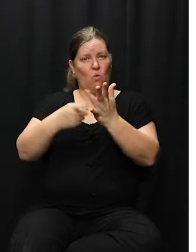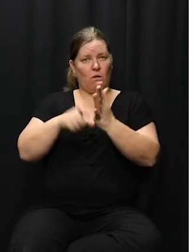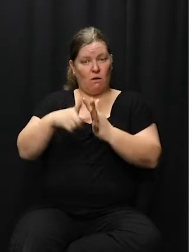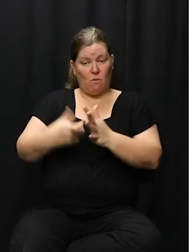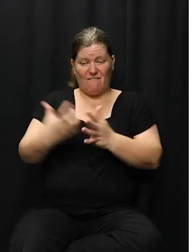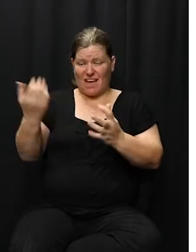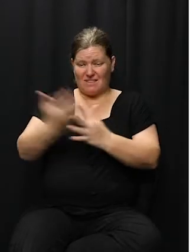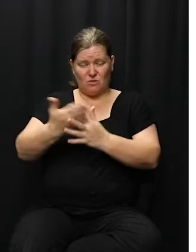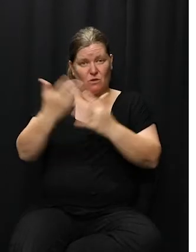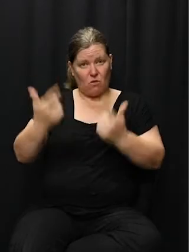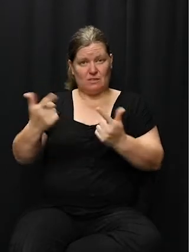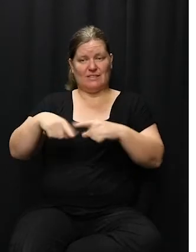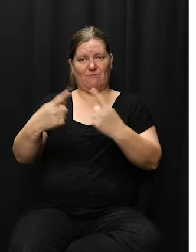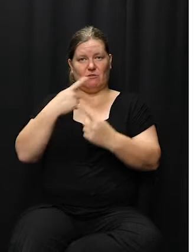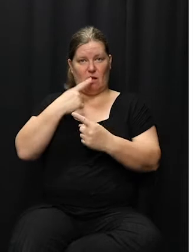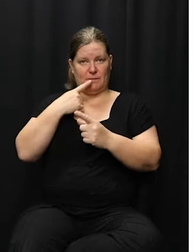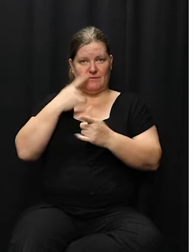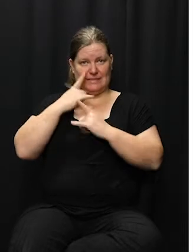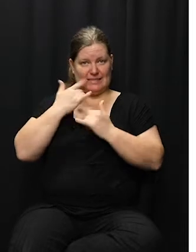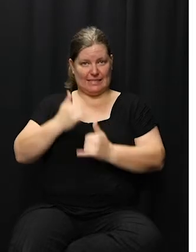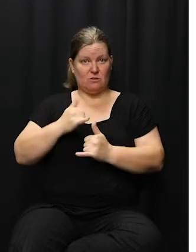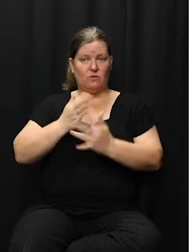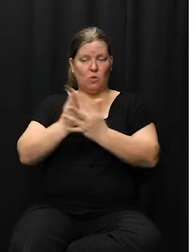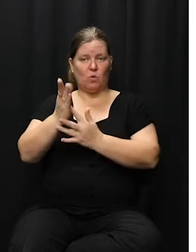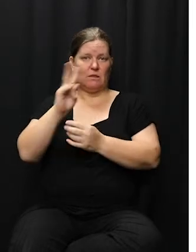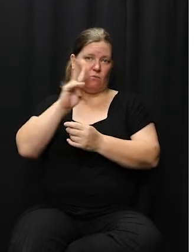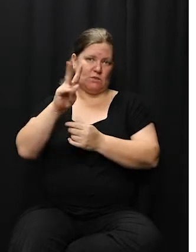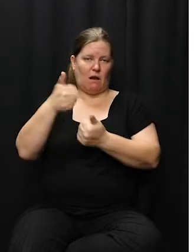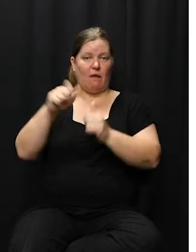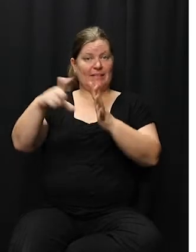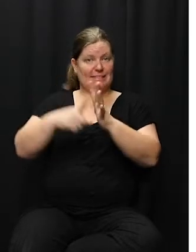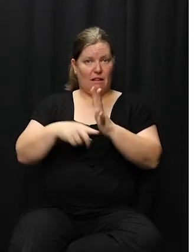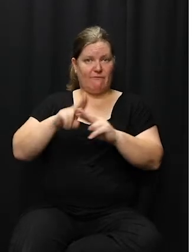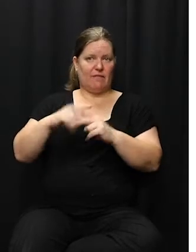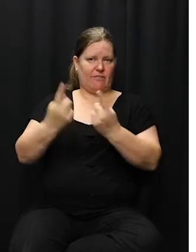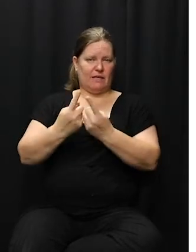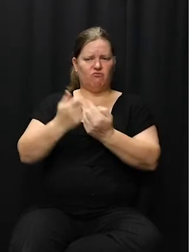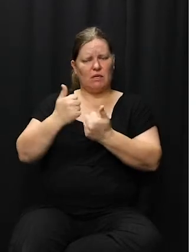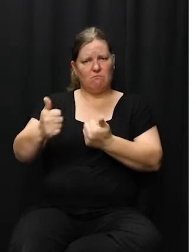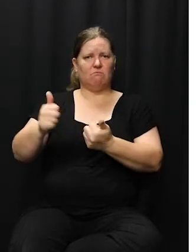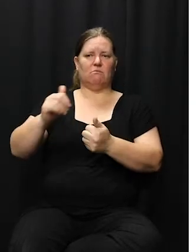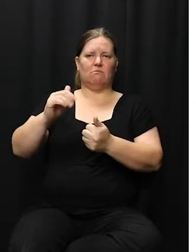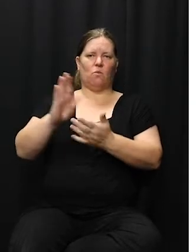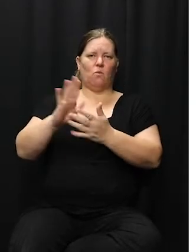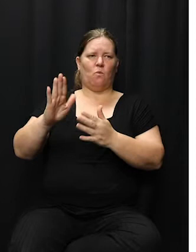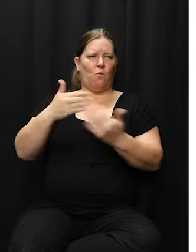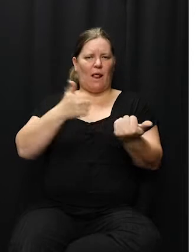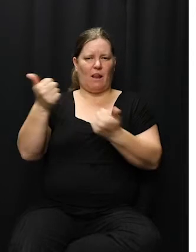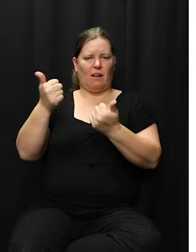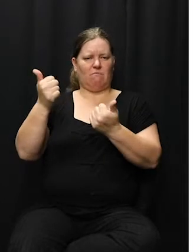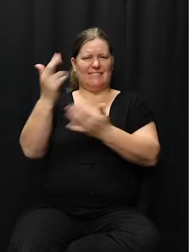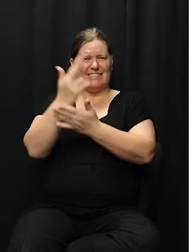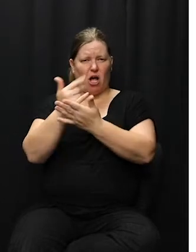But those kids at least have access to a lot of different types of assessments that are really good, and they're well standardised and designed